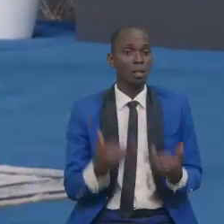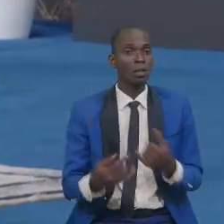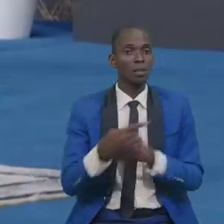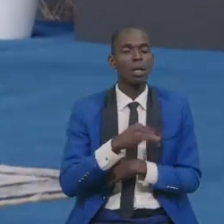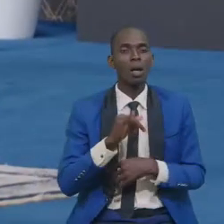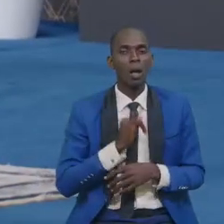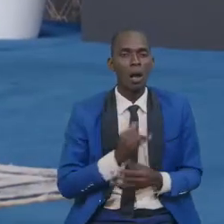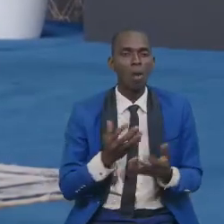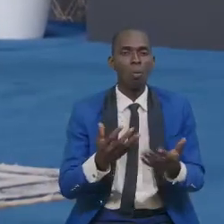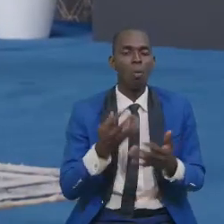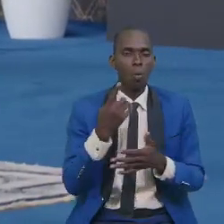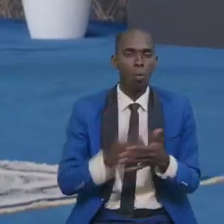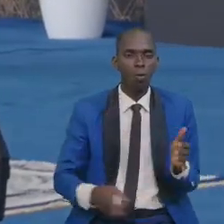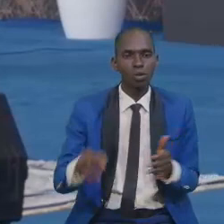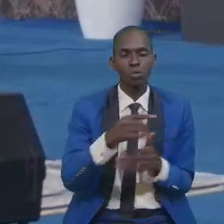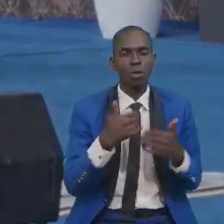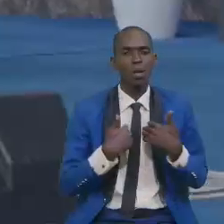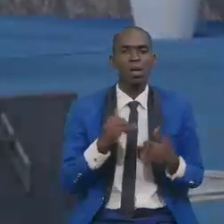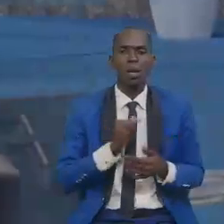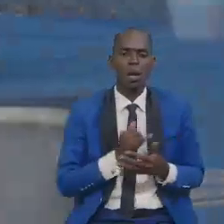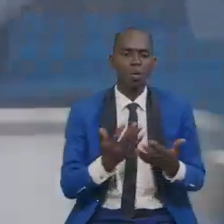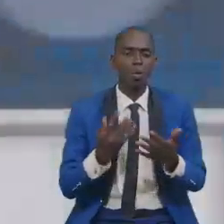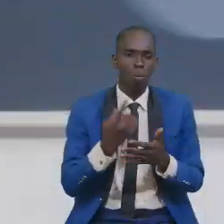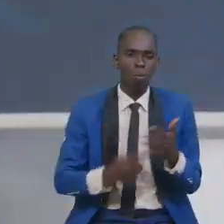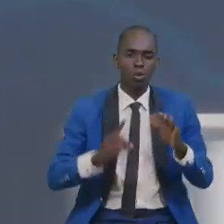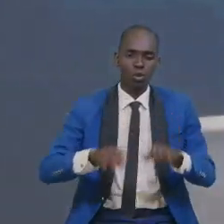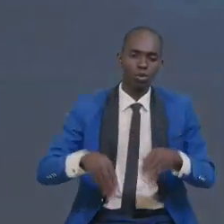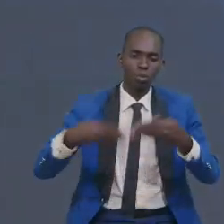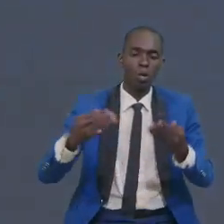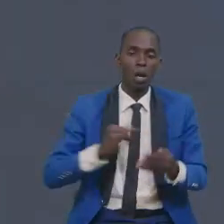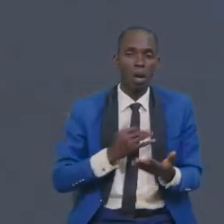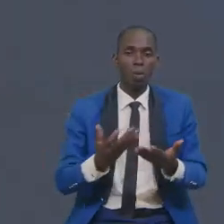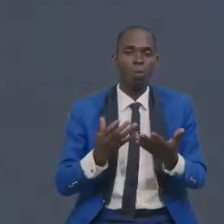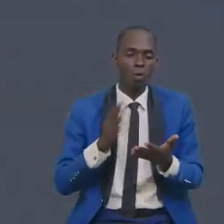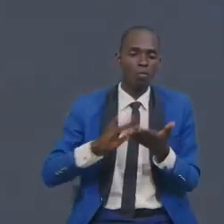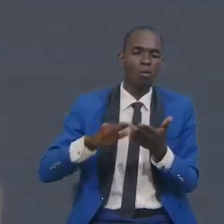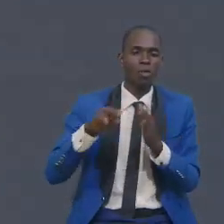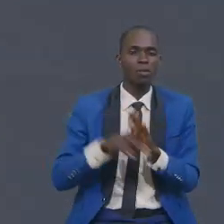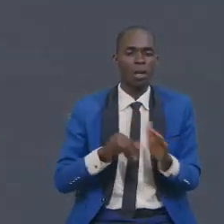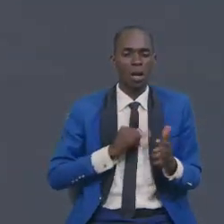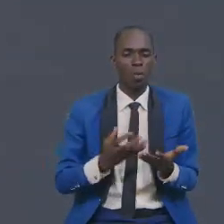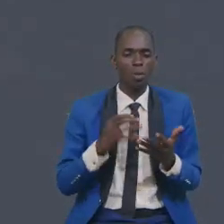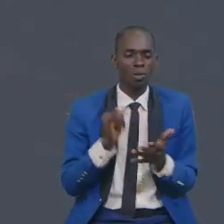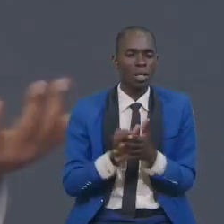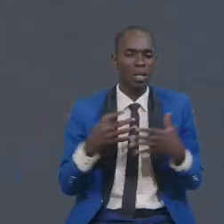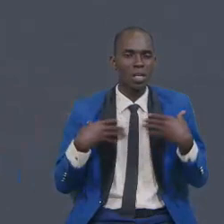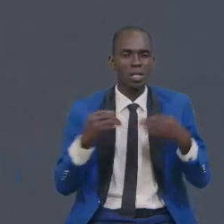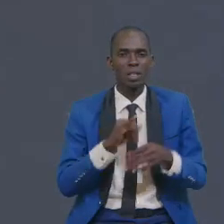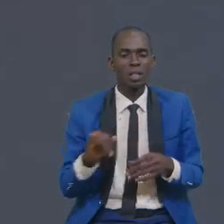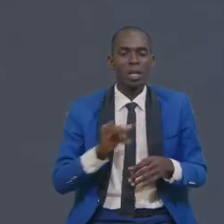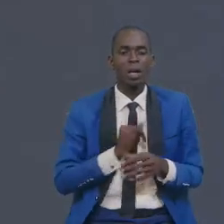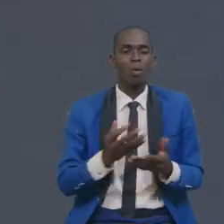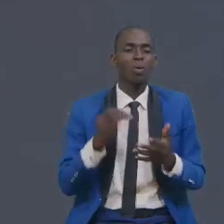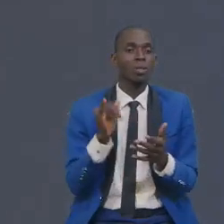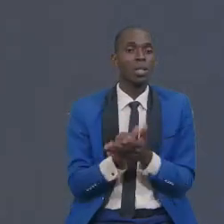your heart I want what you provide I want that forgiveness I wonder healing I wanted that